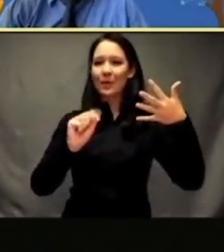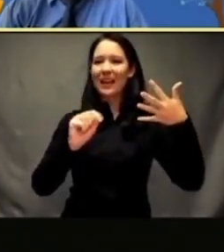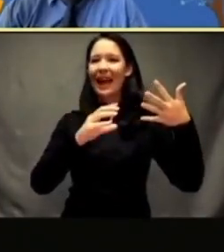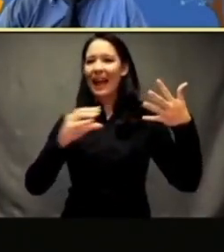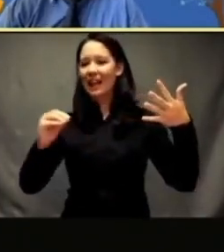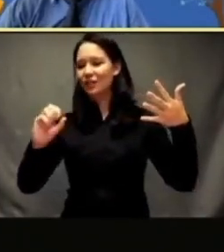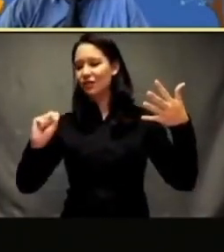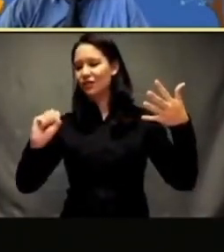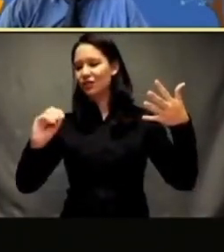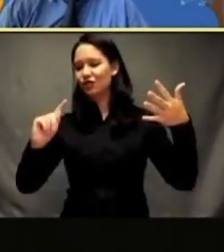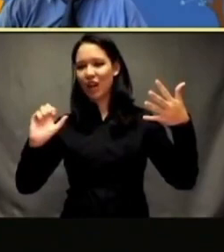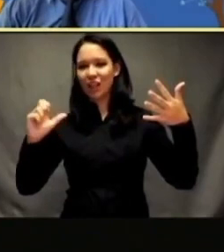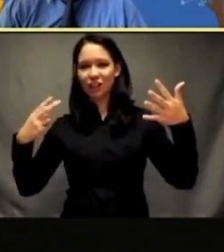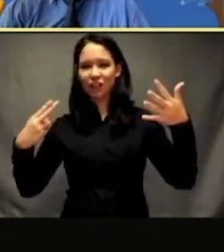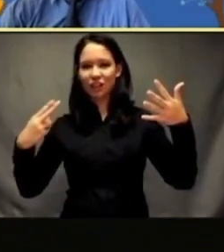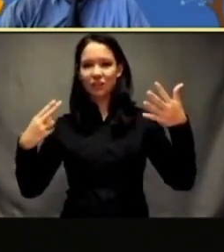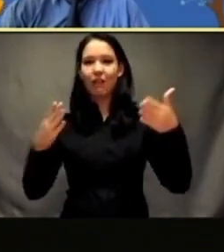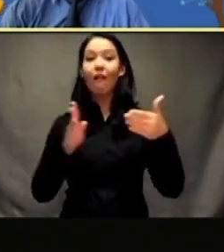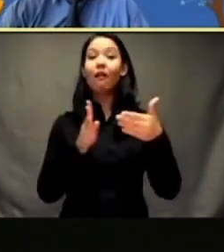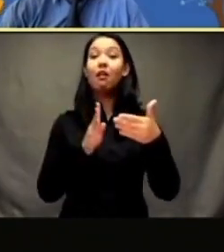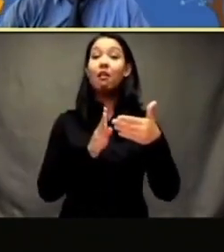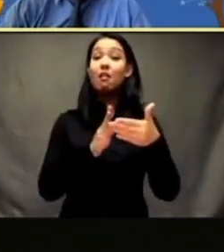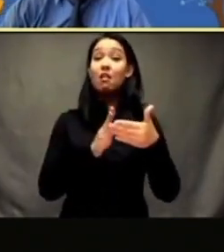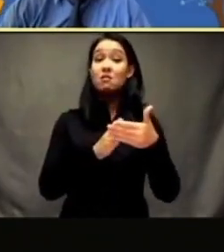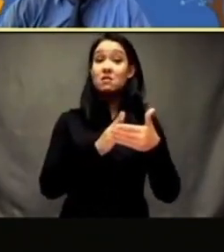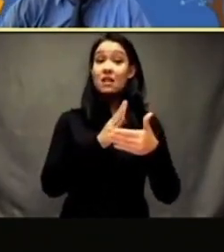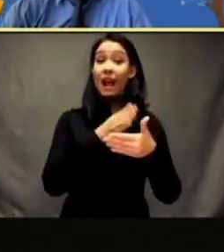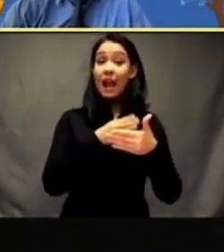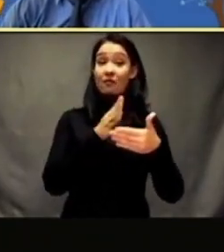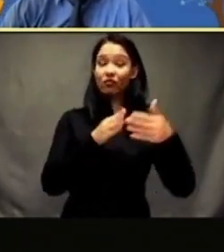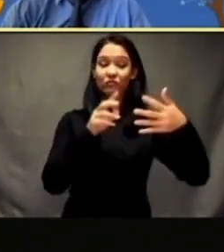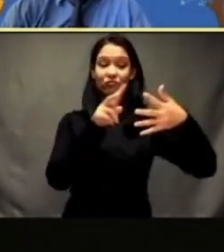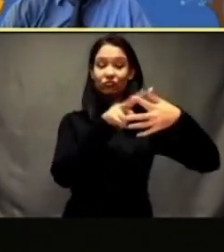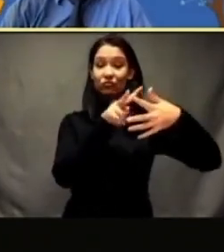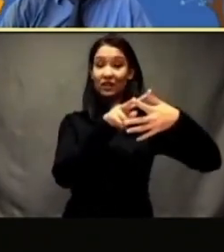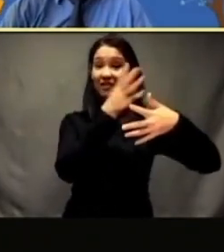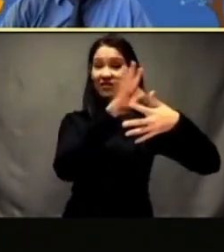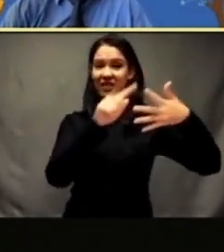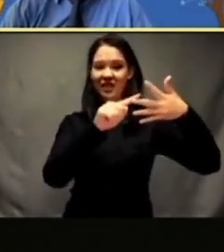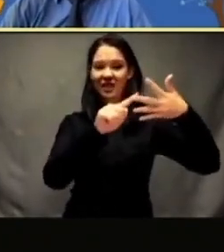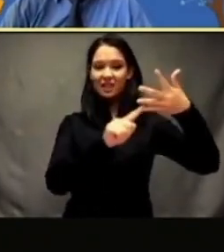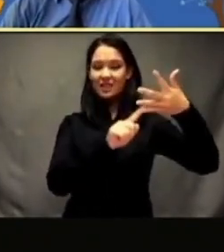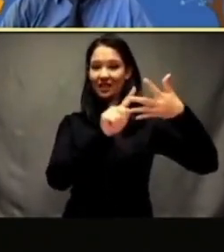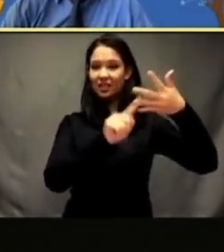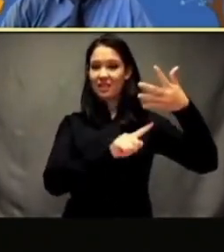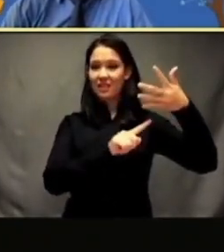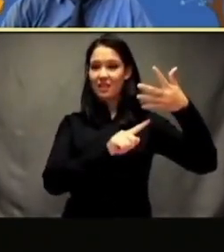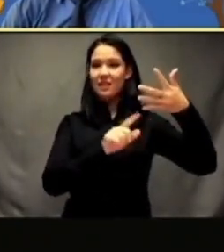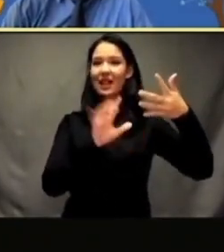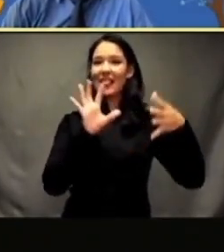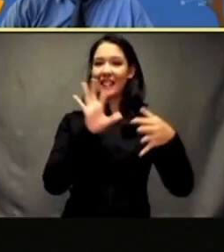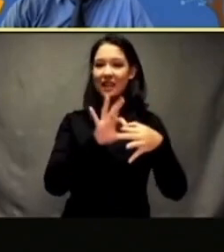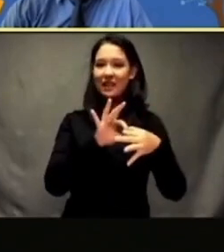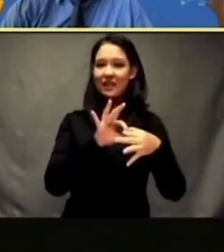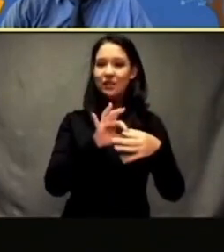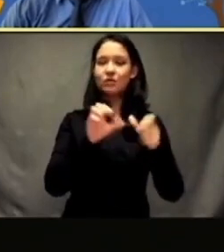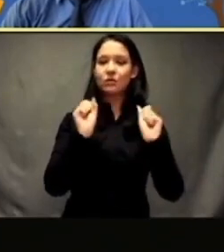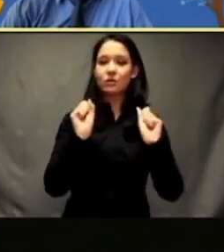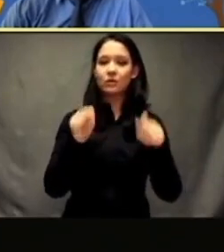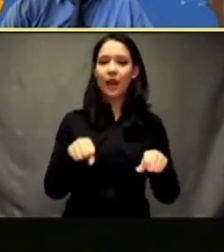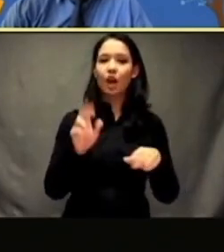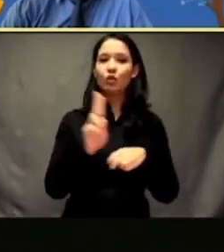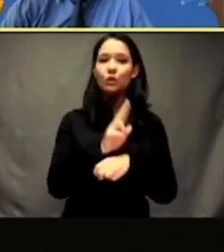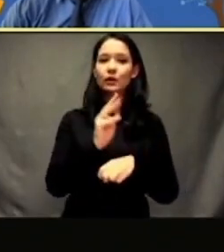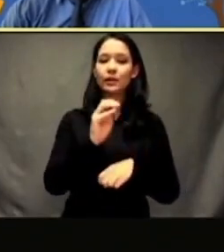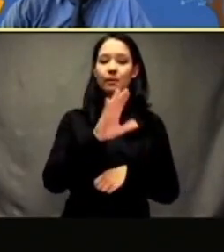Um, and then after the Microbit and Scratch Studios, there's some links there where you can use Microbit